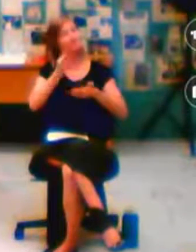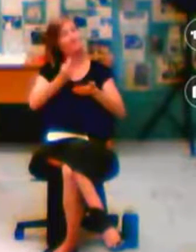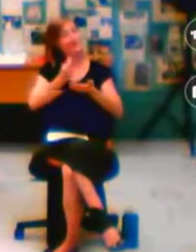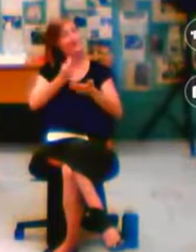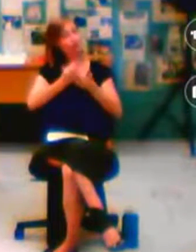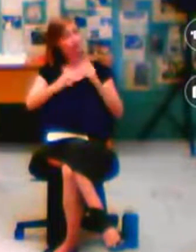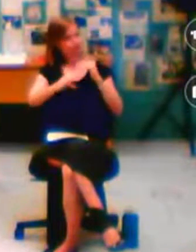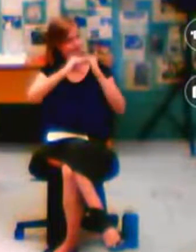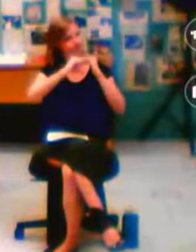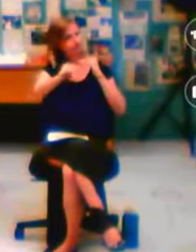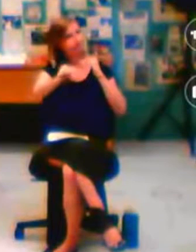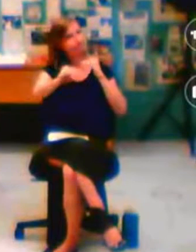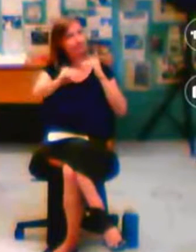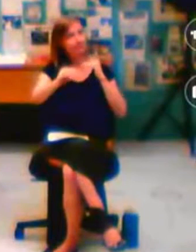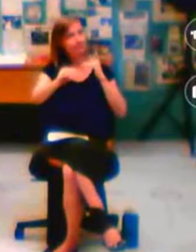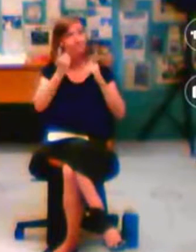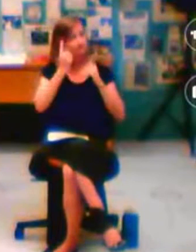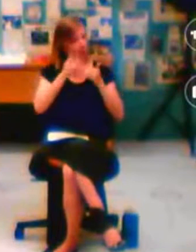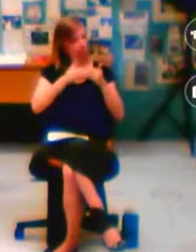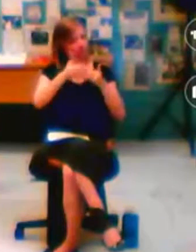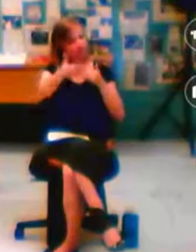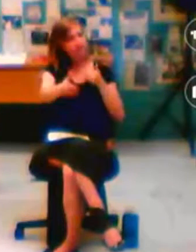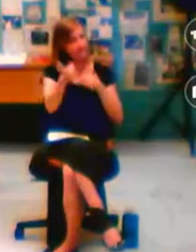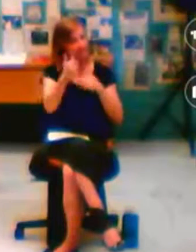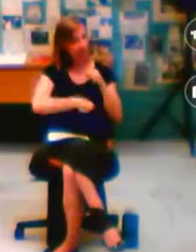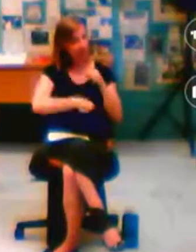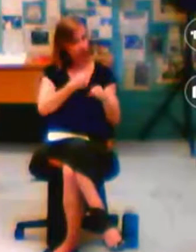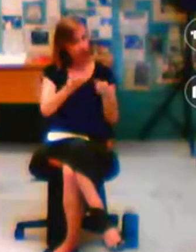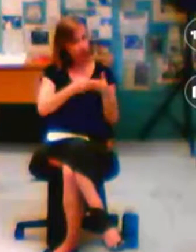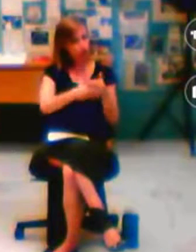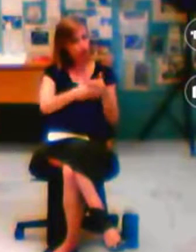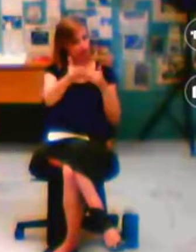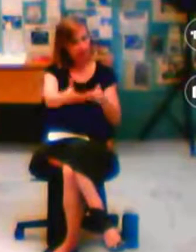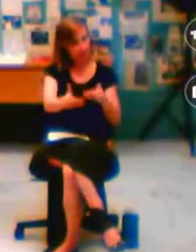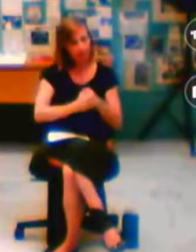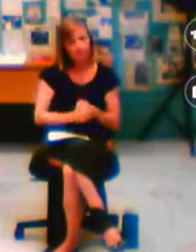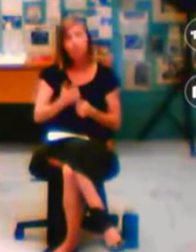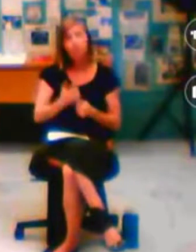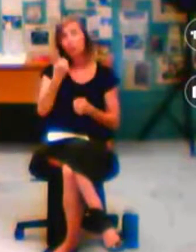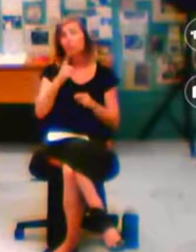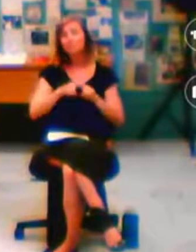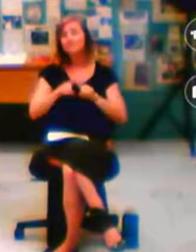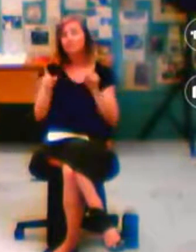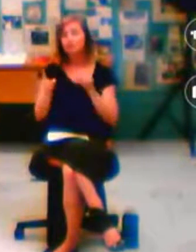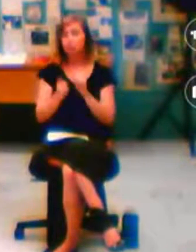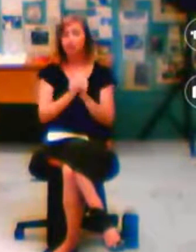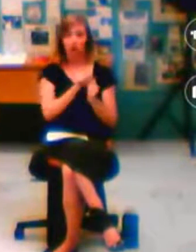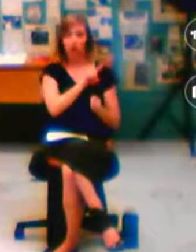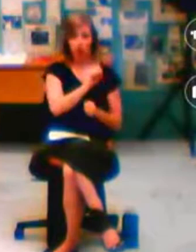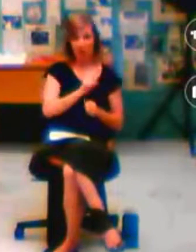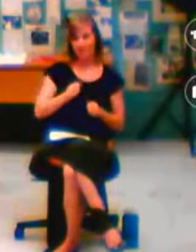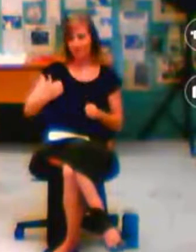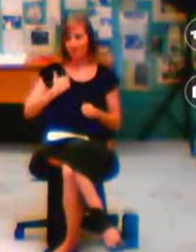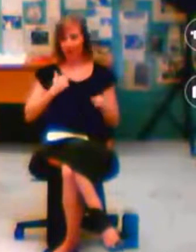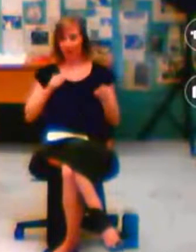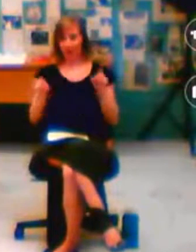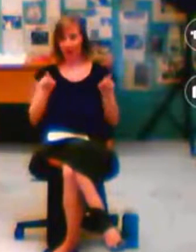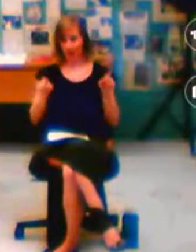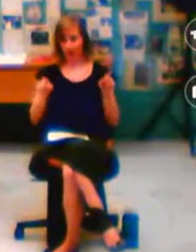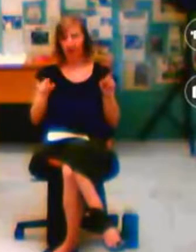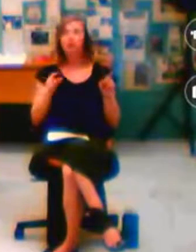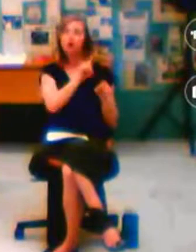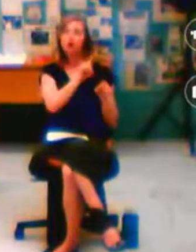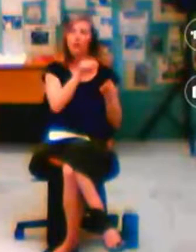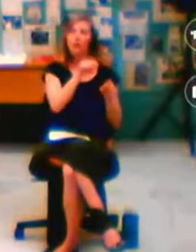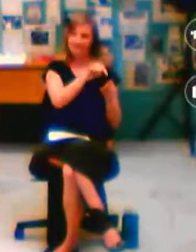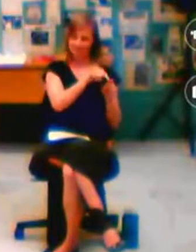Human Services, your plan needs to be analyzed by an actuary and shown to be financially sound 10 years out. The biggest